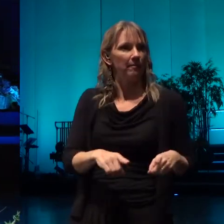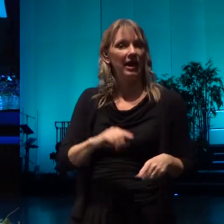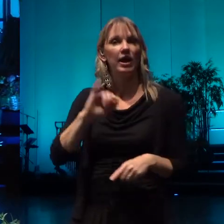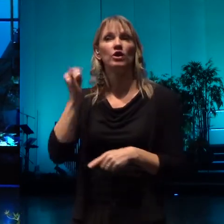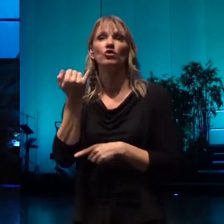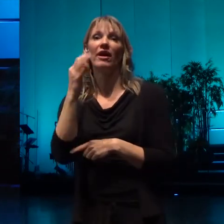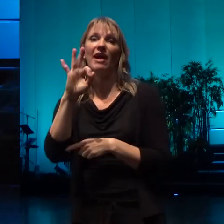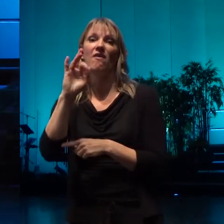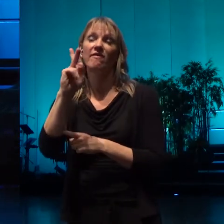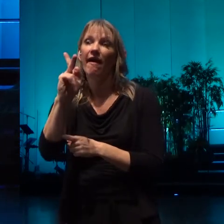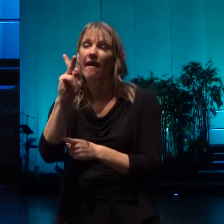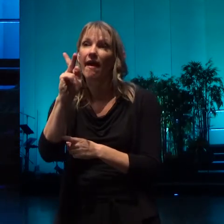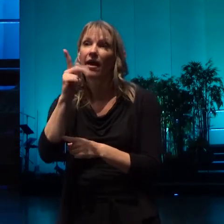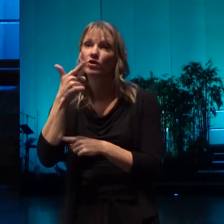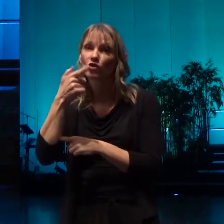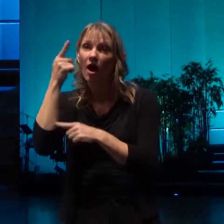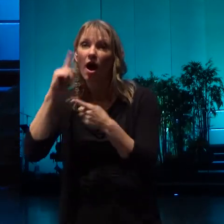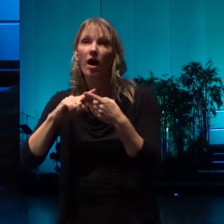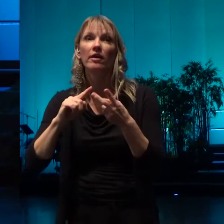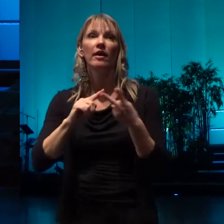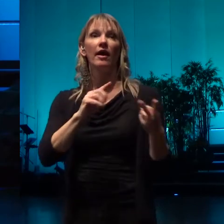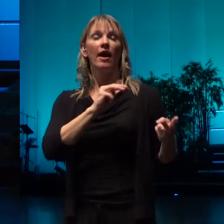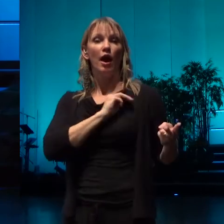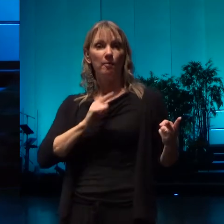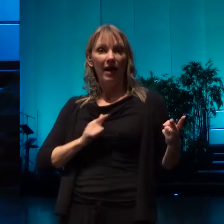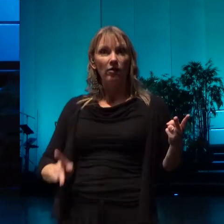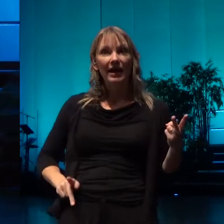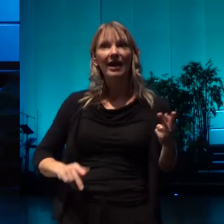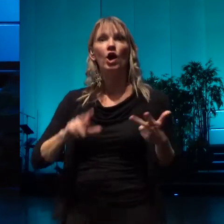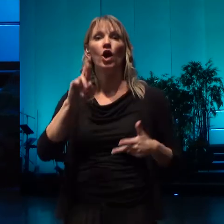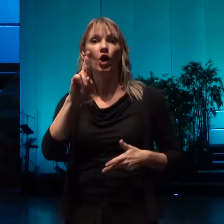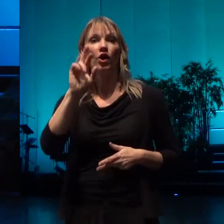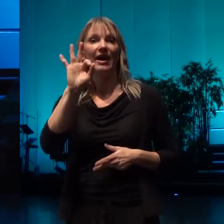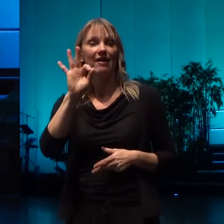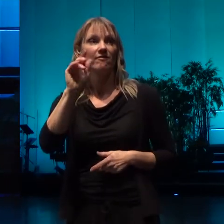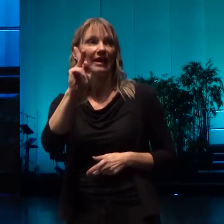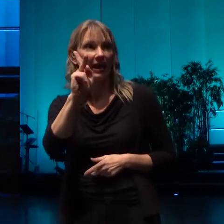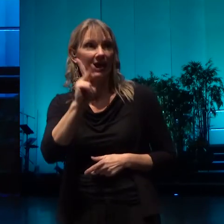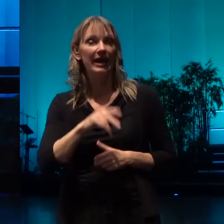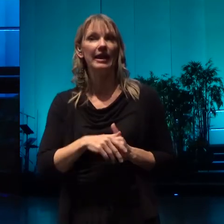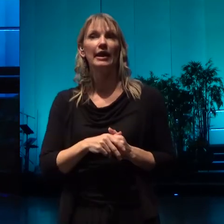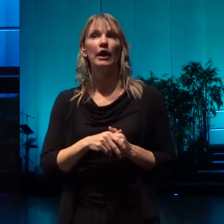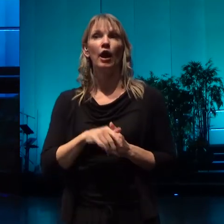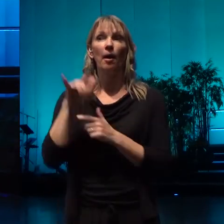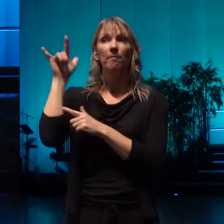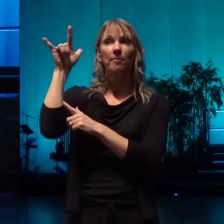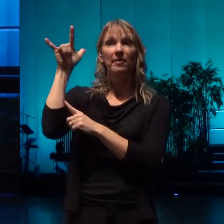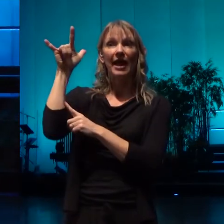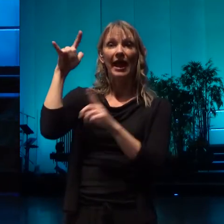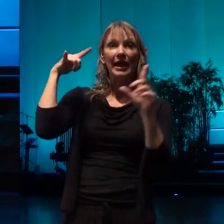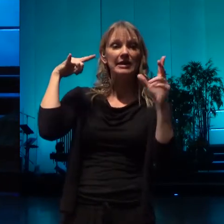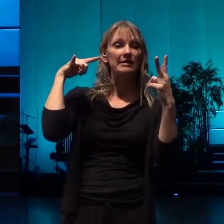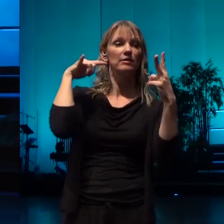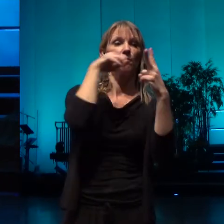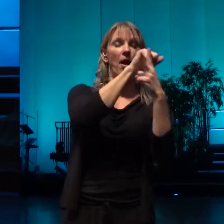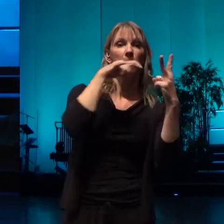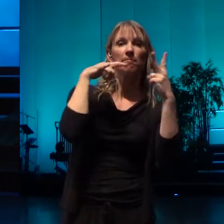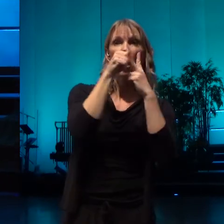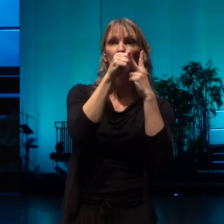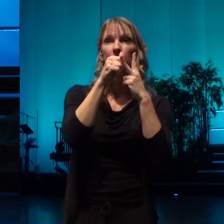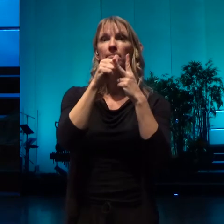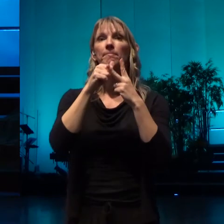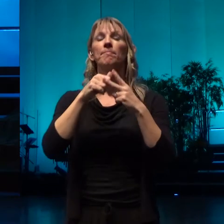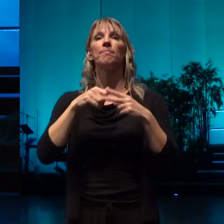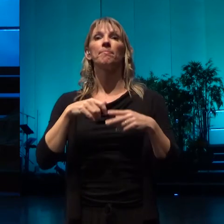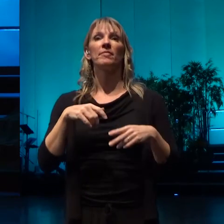JFK being shot, MLK, RFK, planes hitting the Twin Towers and the Pentagon